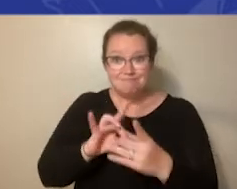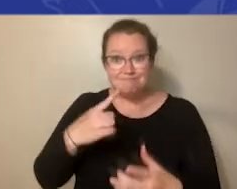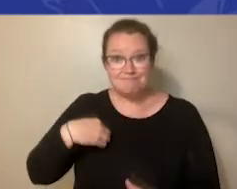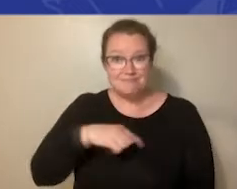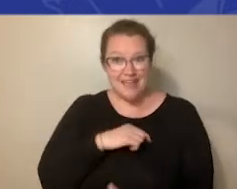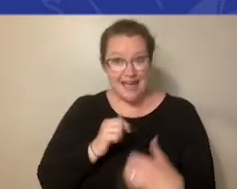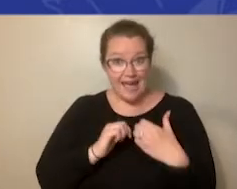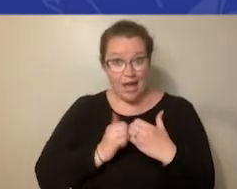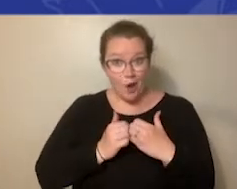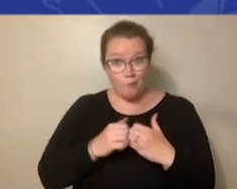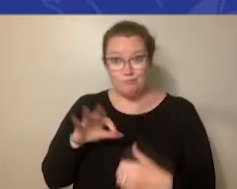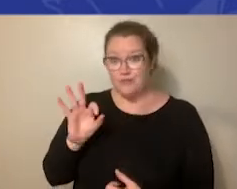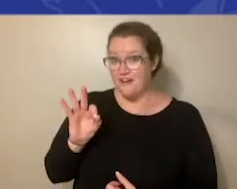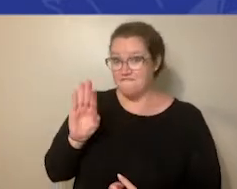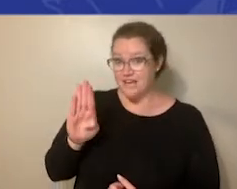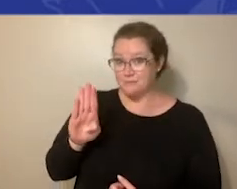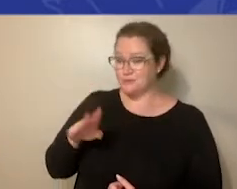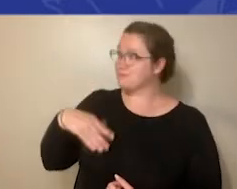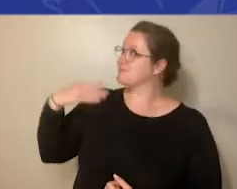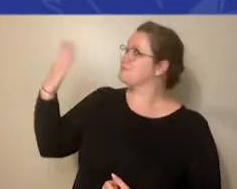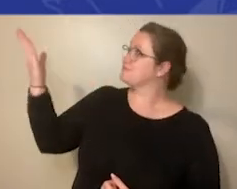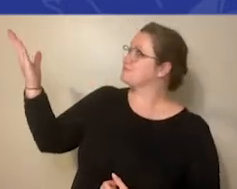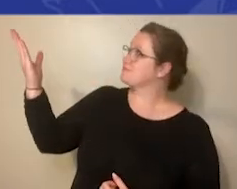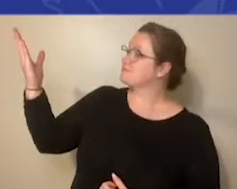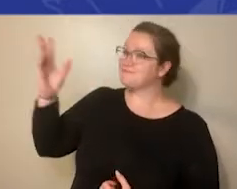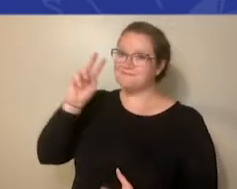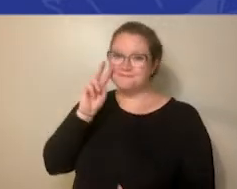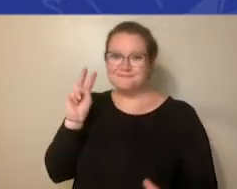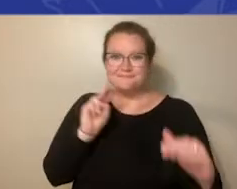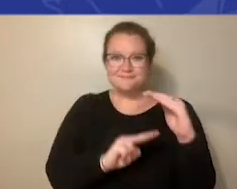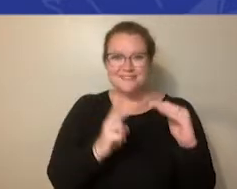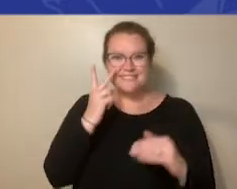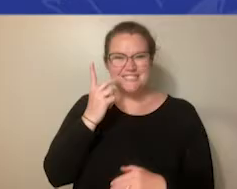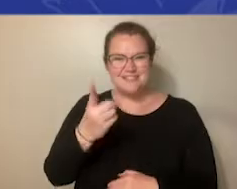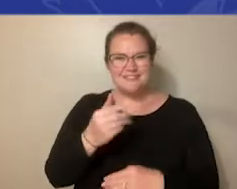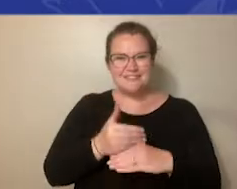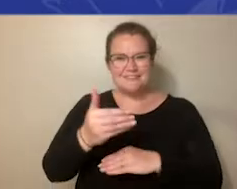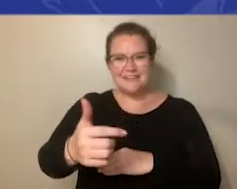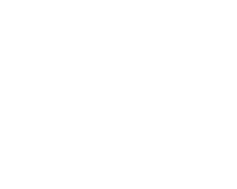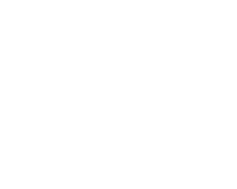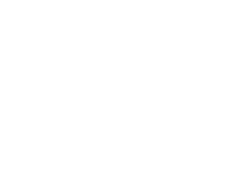Facebook using the information below. We look forward to seeing you for our next episode.